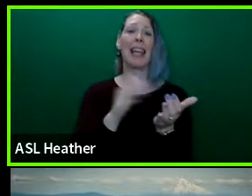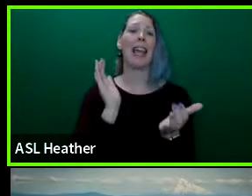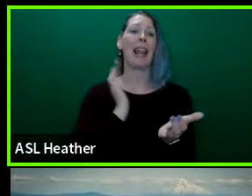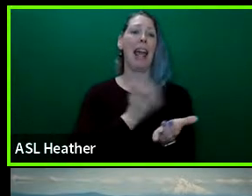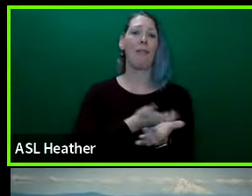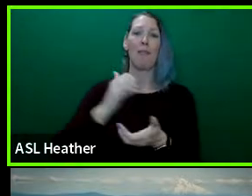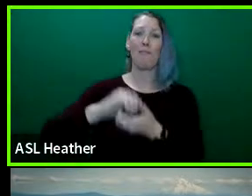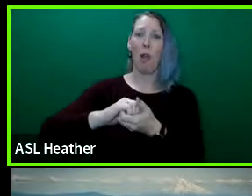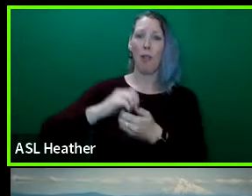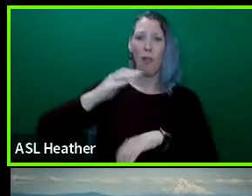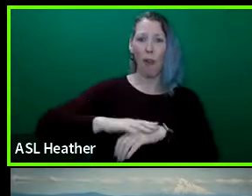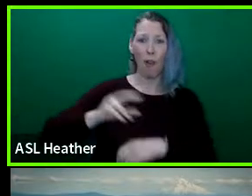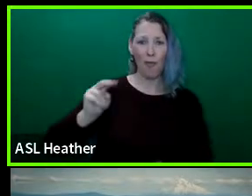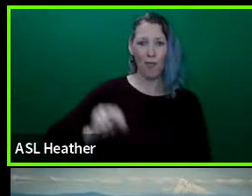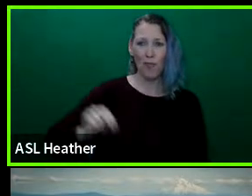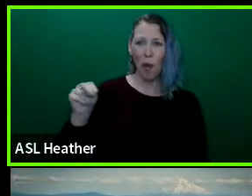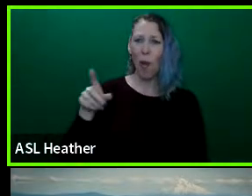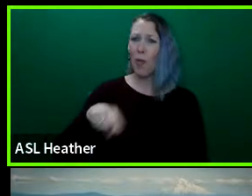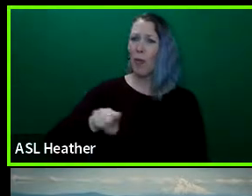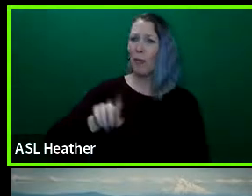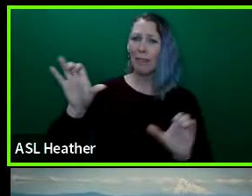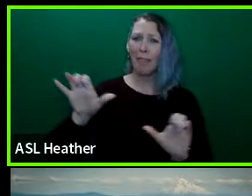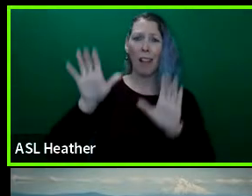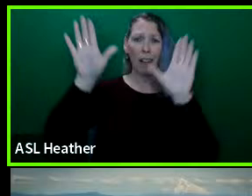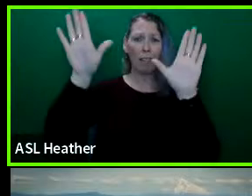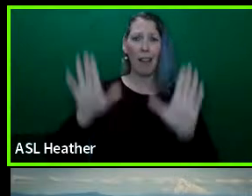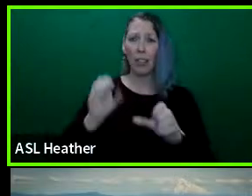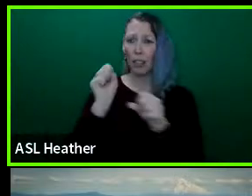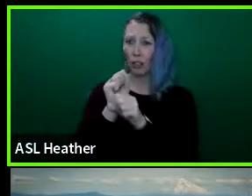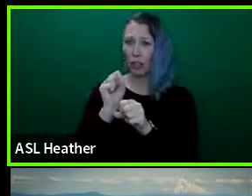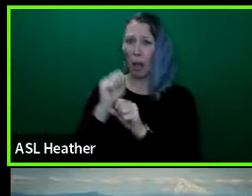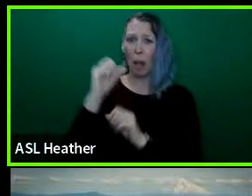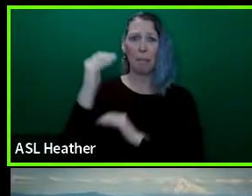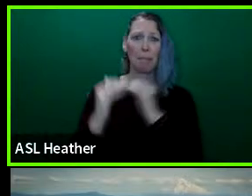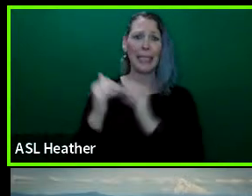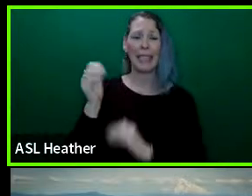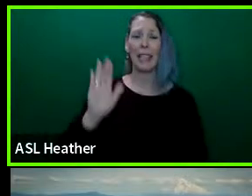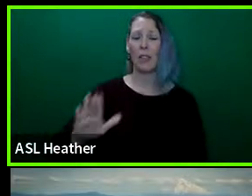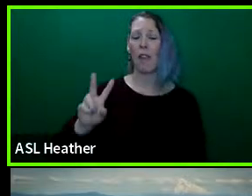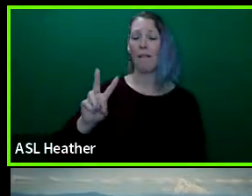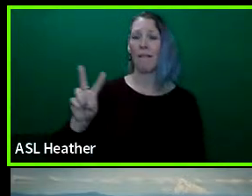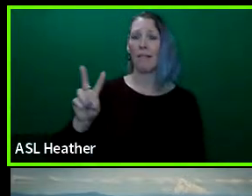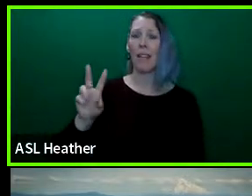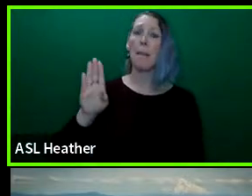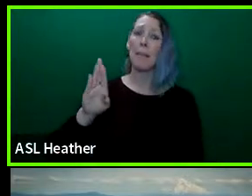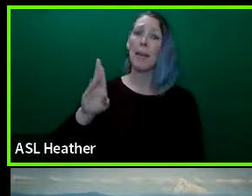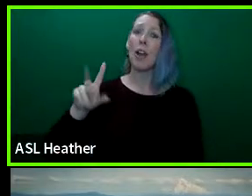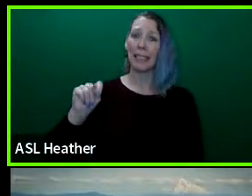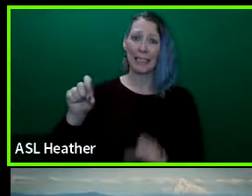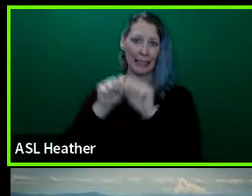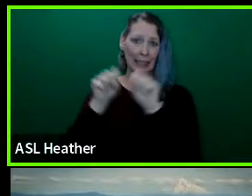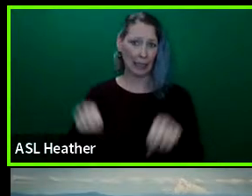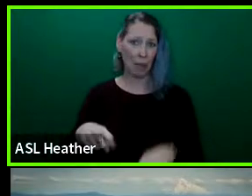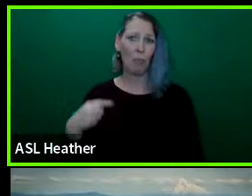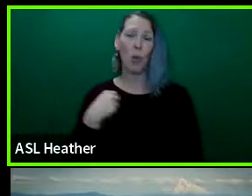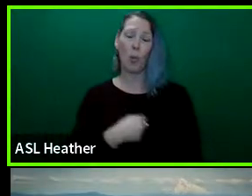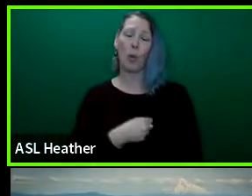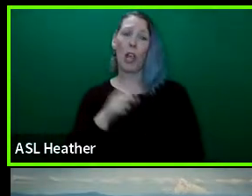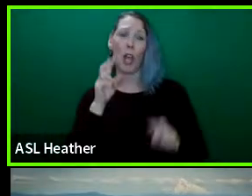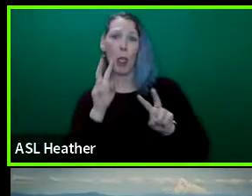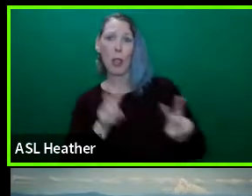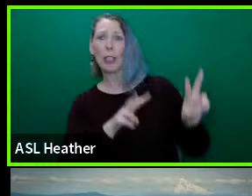partners to the north. You've done a fabulous job building out your BRT system, and we are looking to you